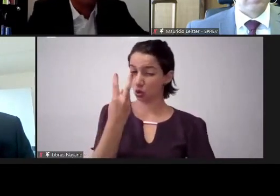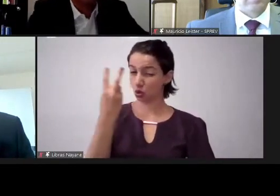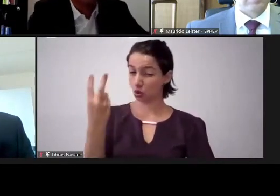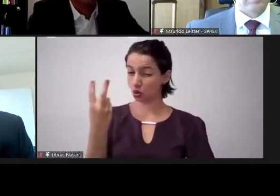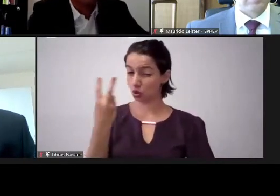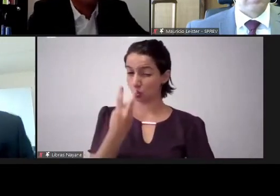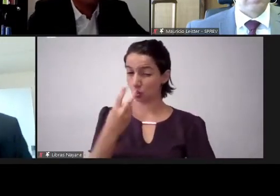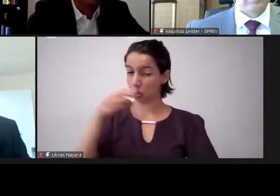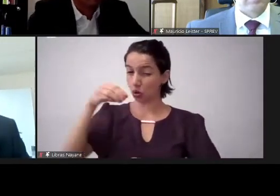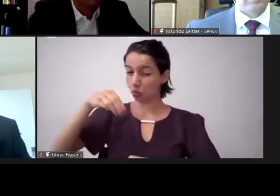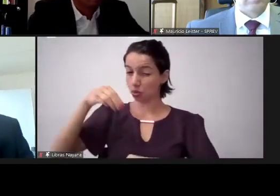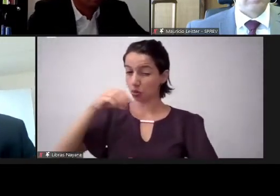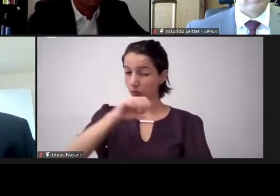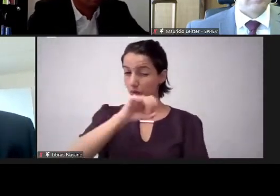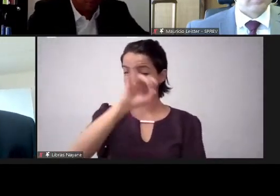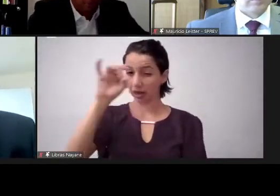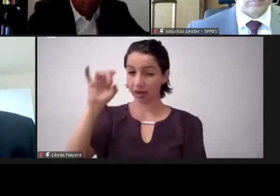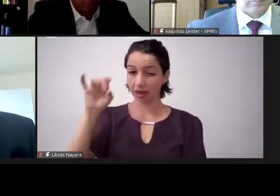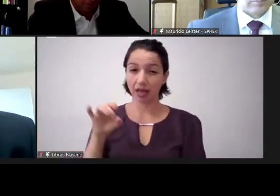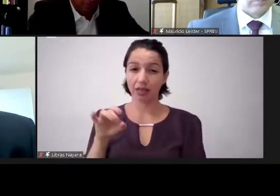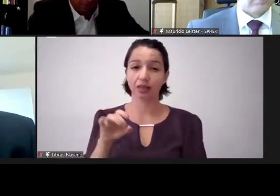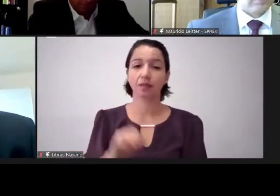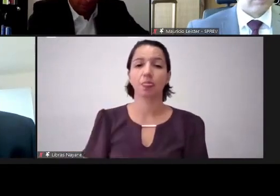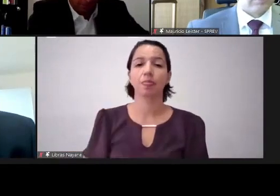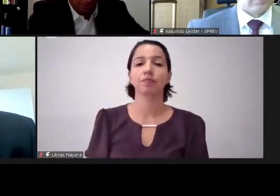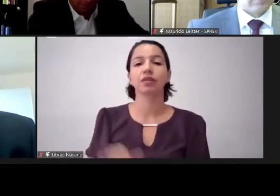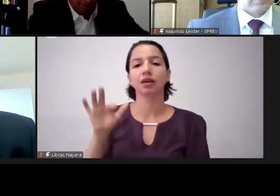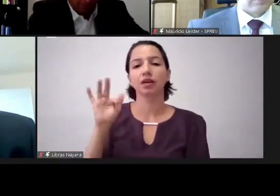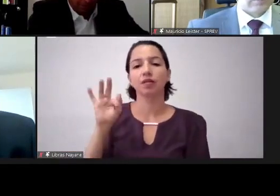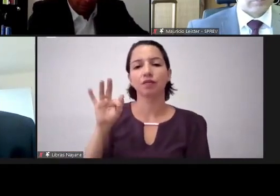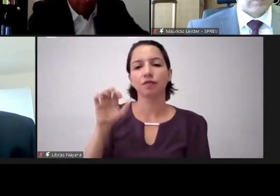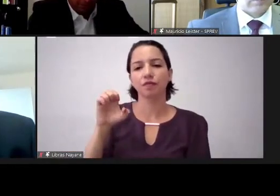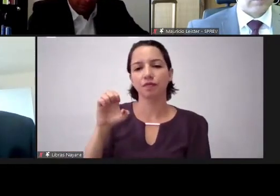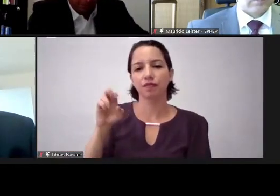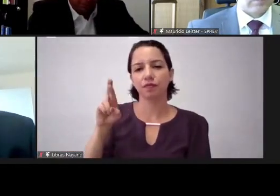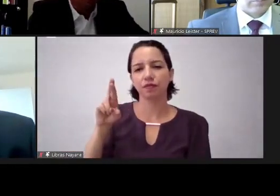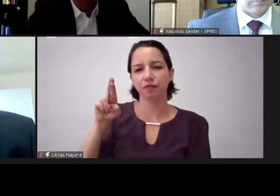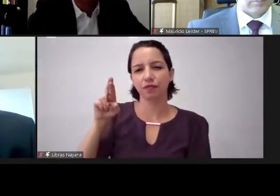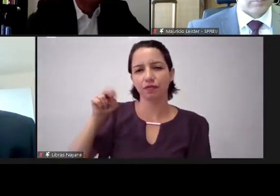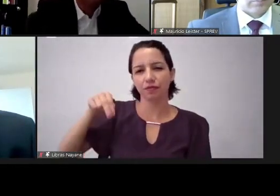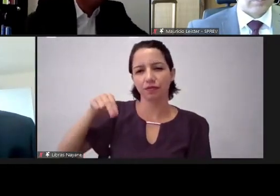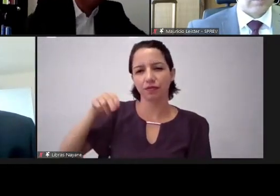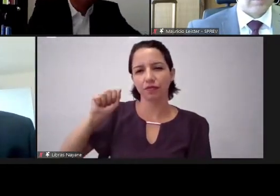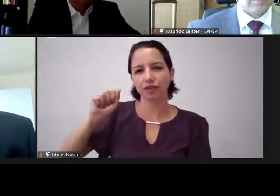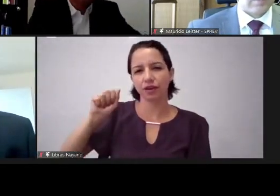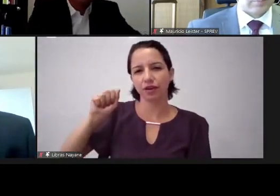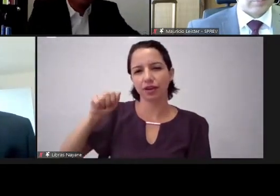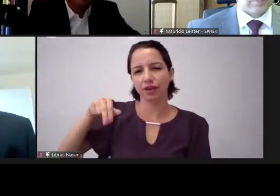have 6 minutes. For Genta,